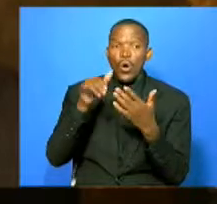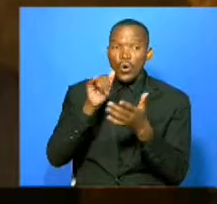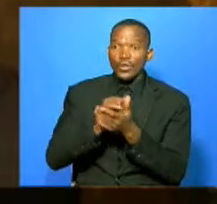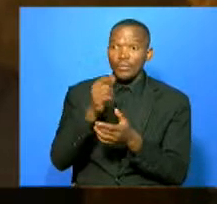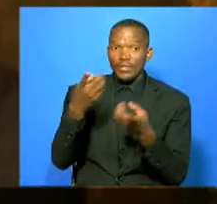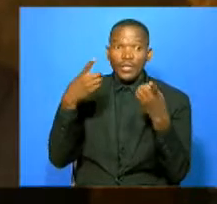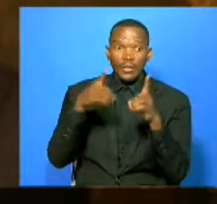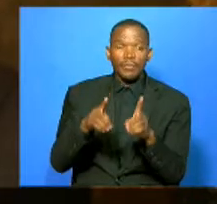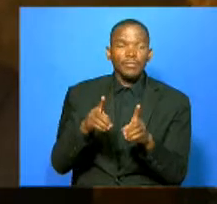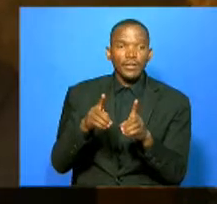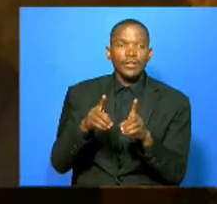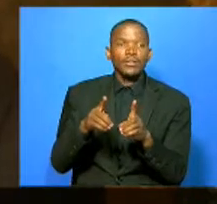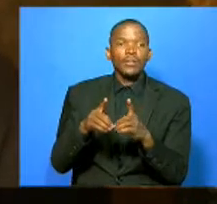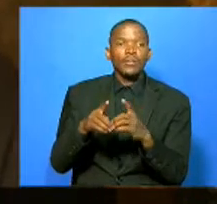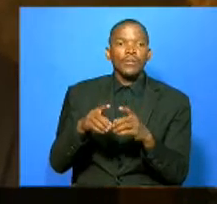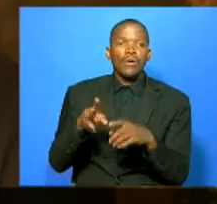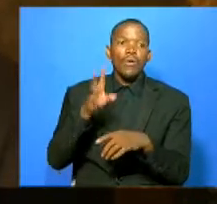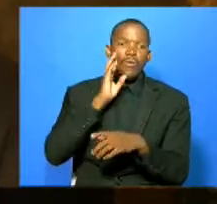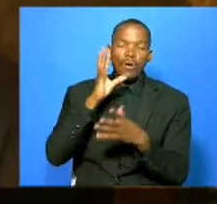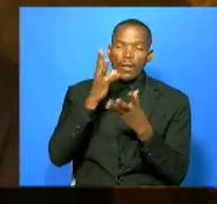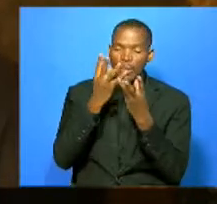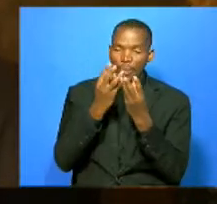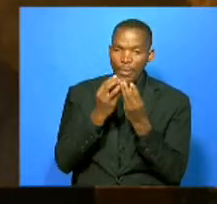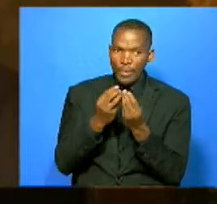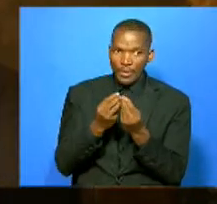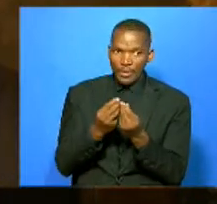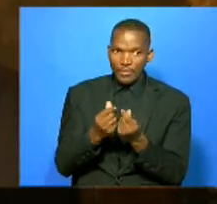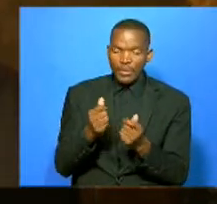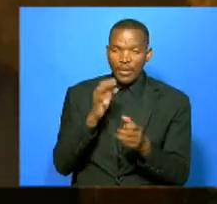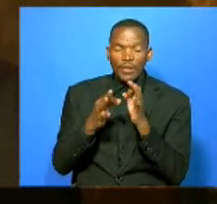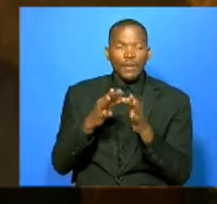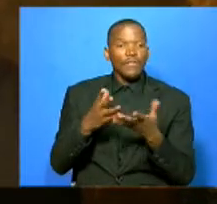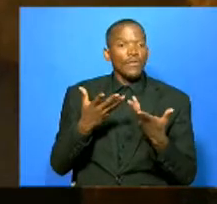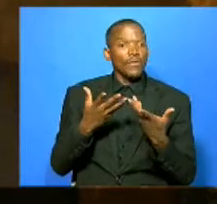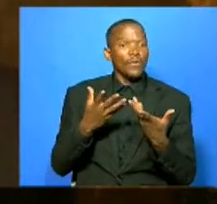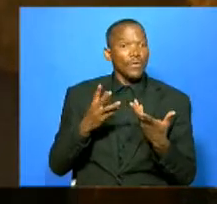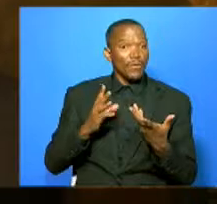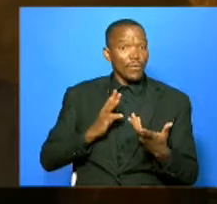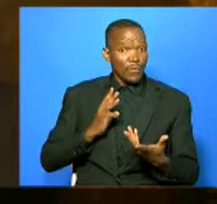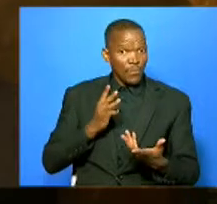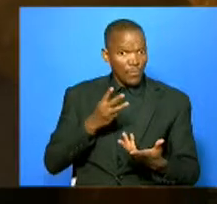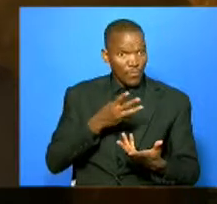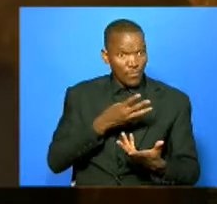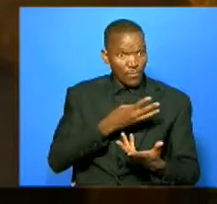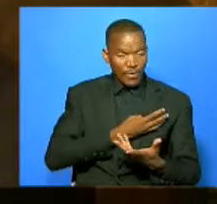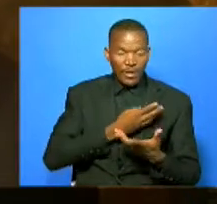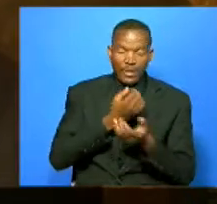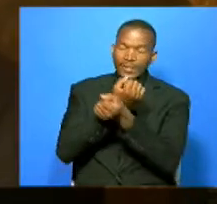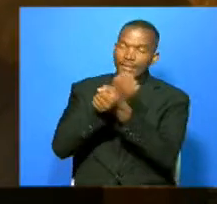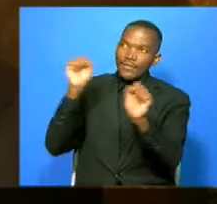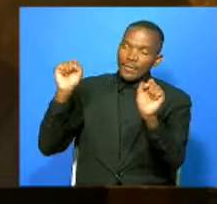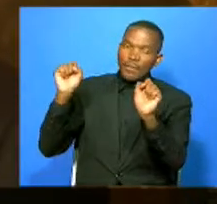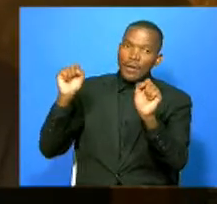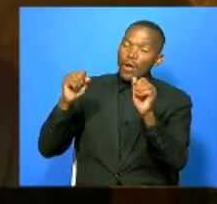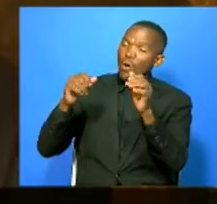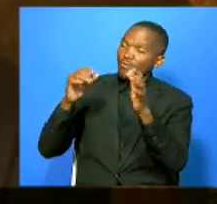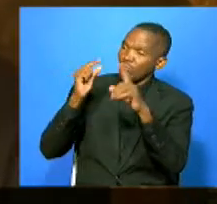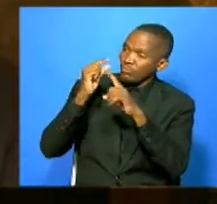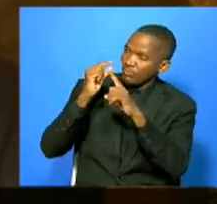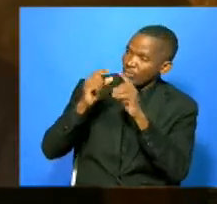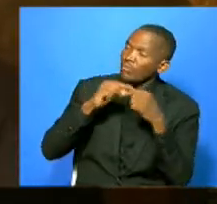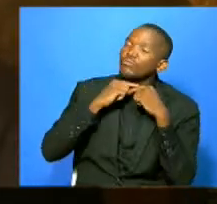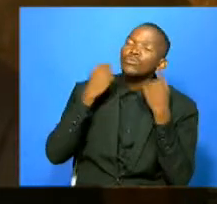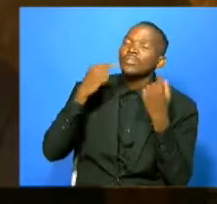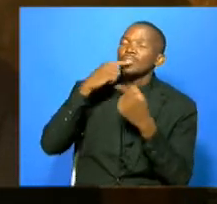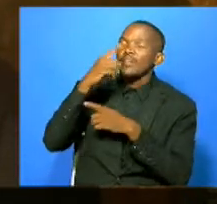tota bo tla atima ke mogau ga re sokologa ke ona magoko a ga moruti a gore re sokologe mo ditseleng